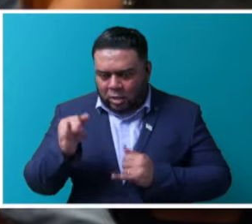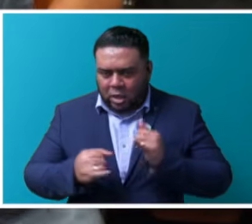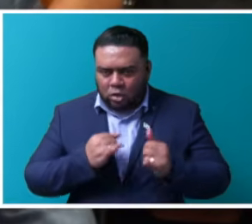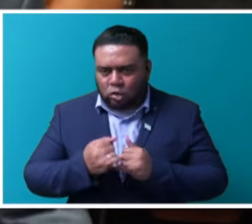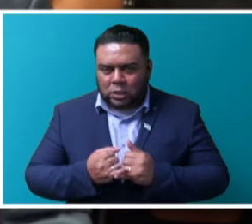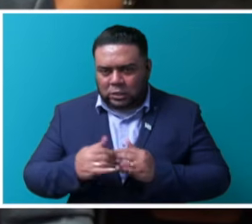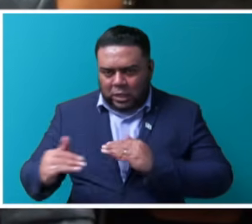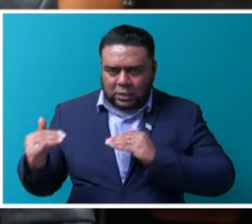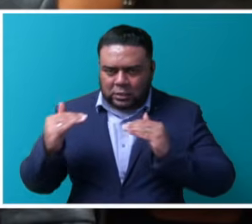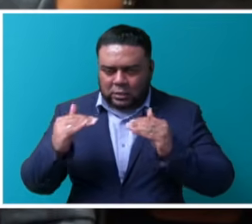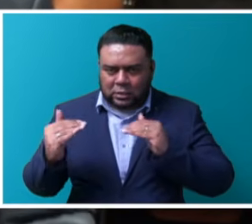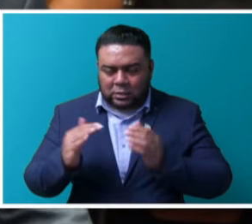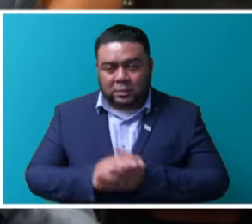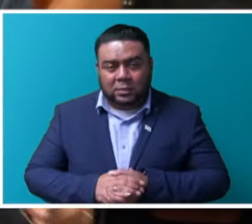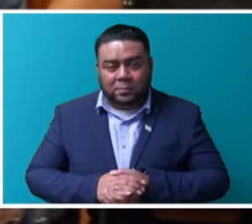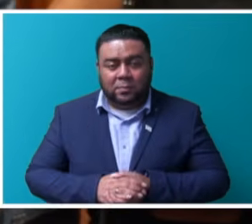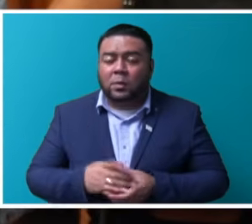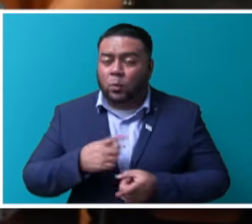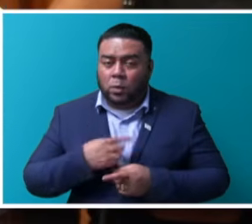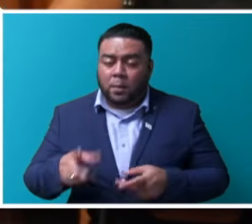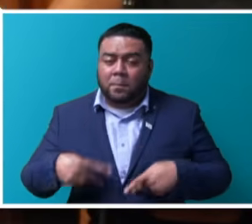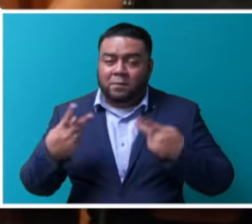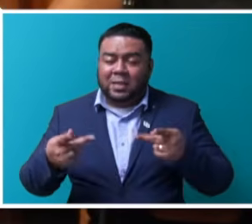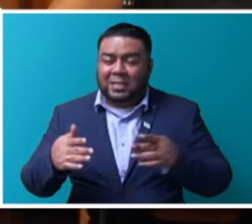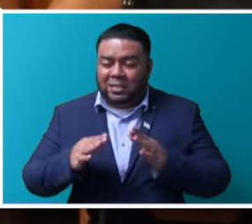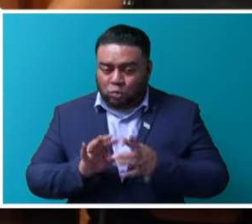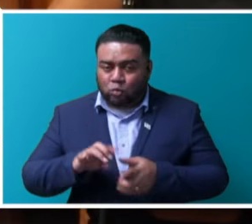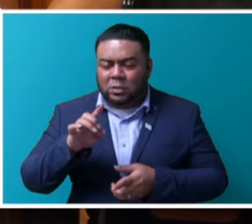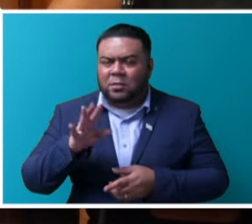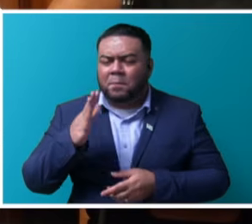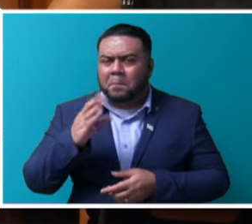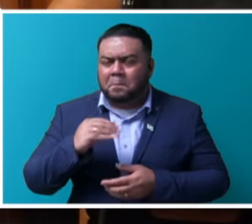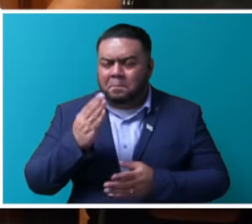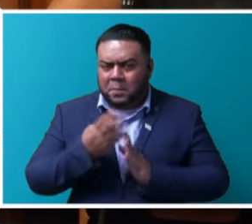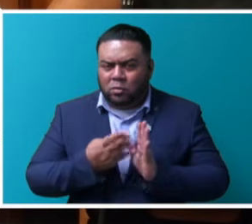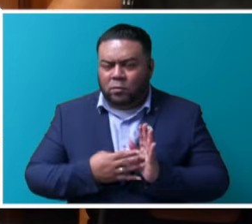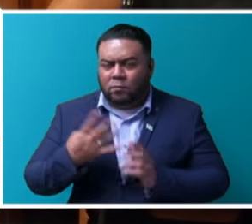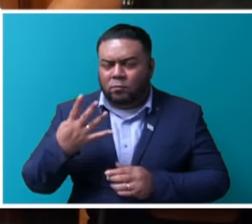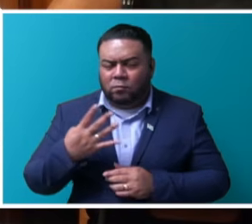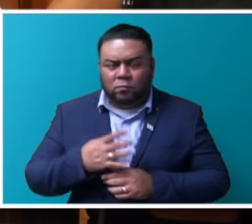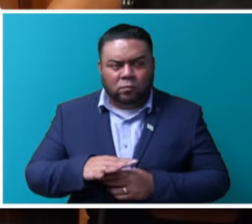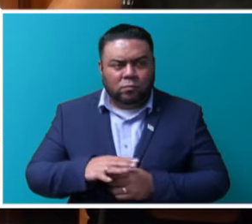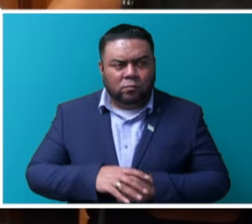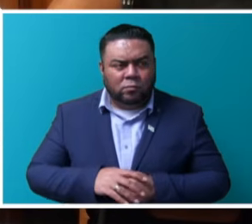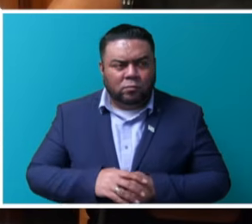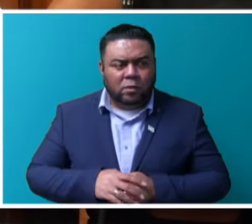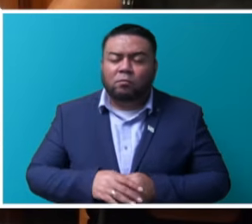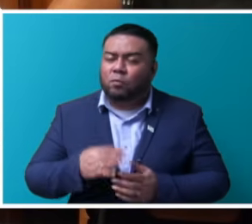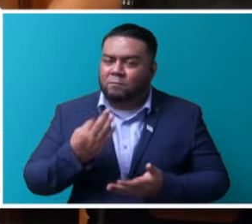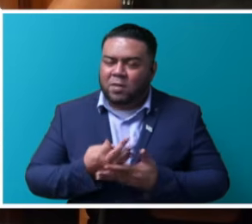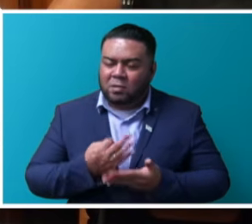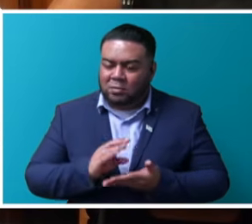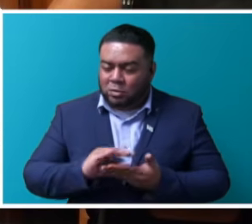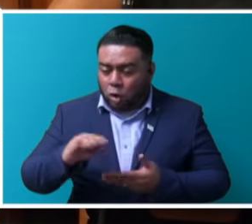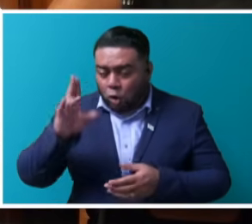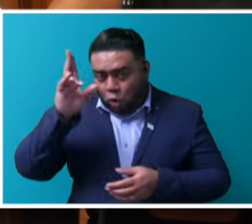standards. Mr. Speaker, we are providing an increased budget of $466 million to the Ministry of Health to fund the salaries of our